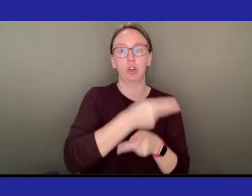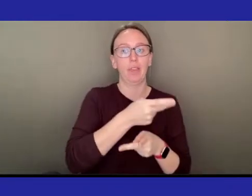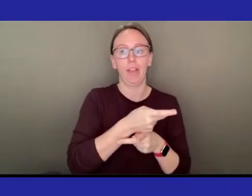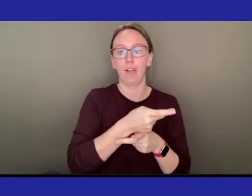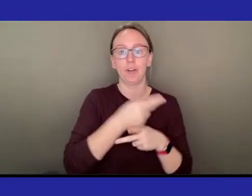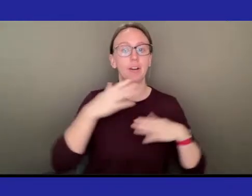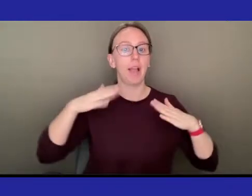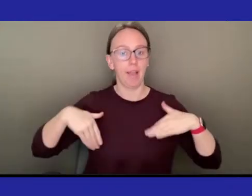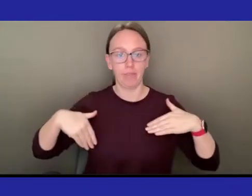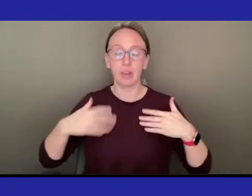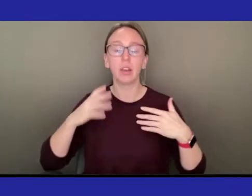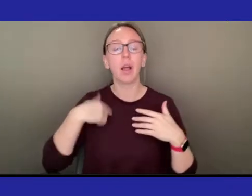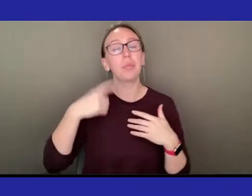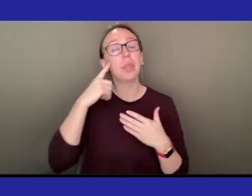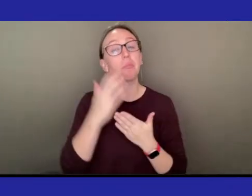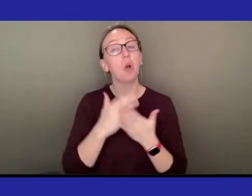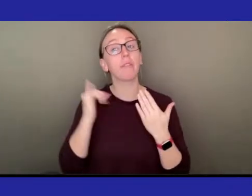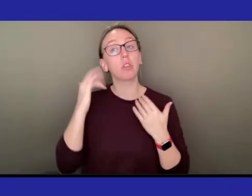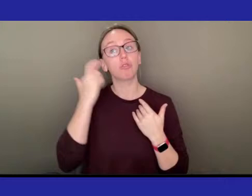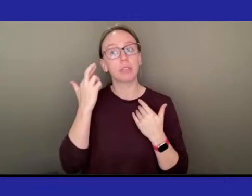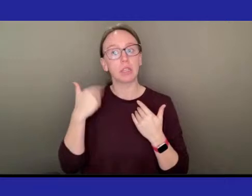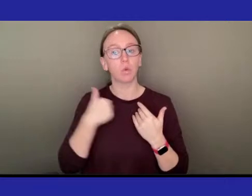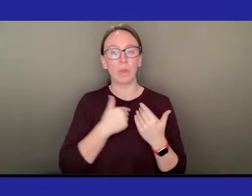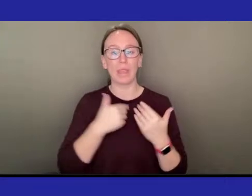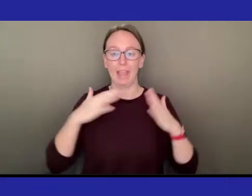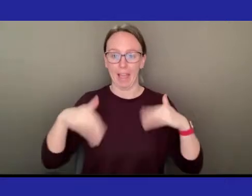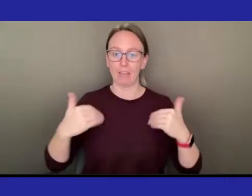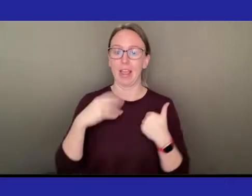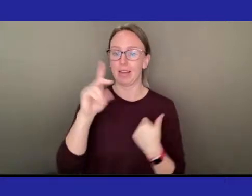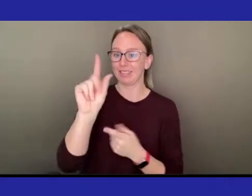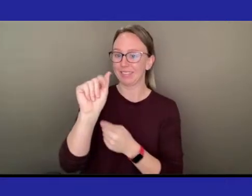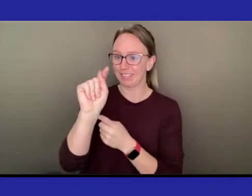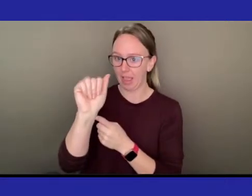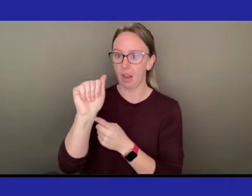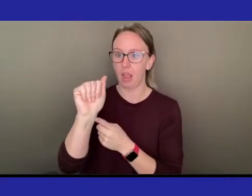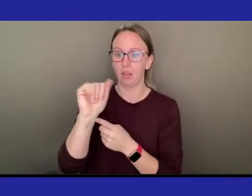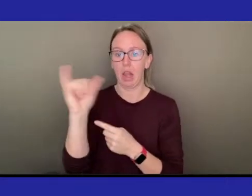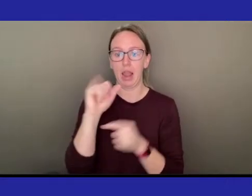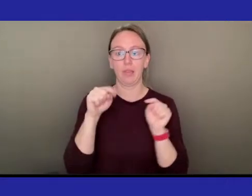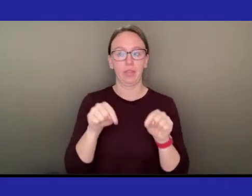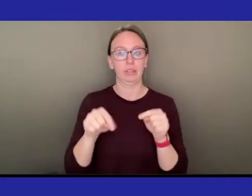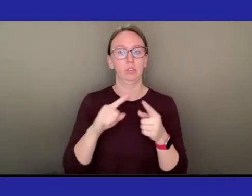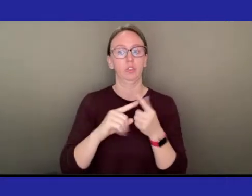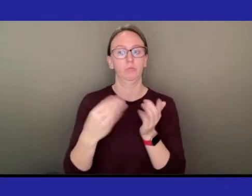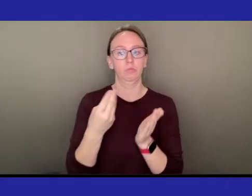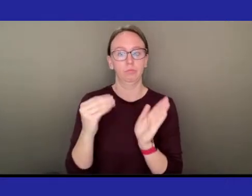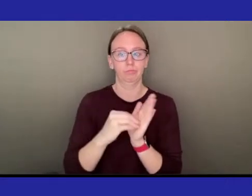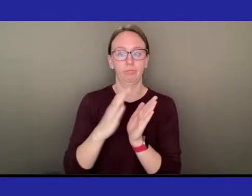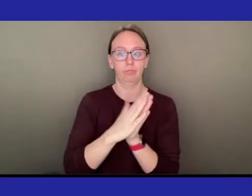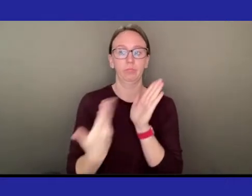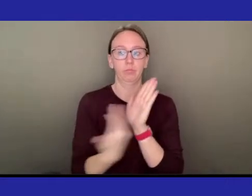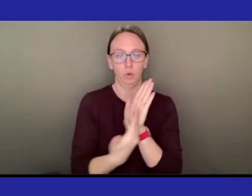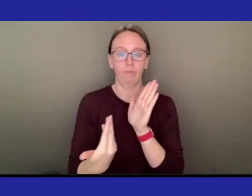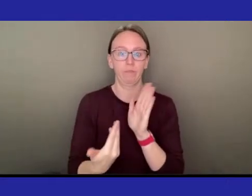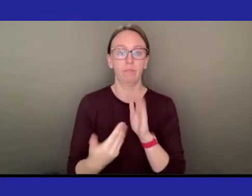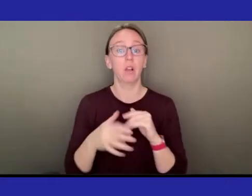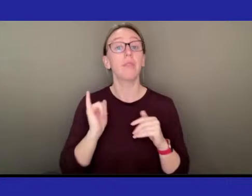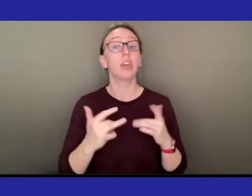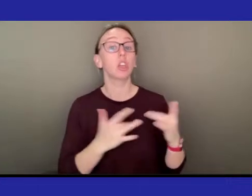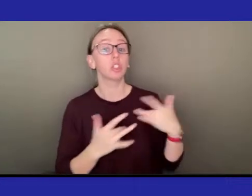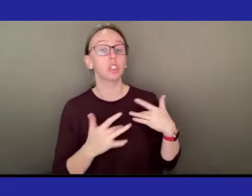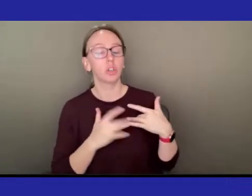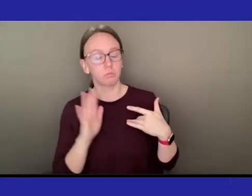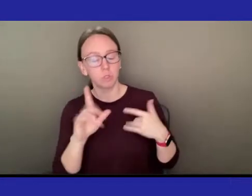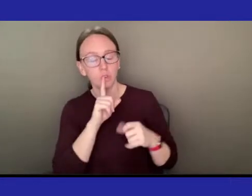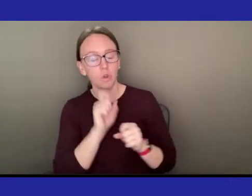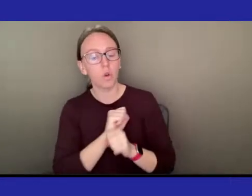we haven't had data like this. The concern, which is totally justified on the case of